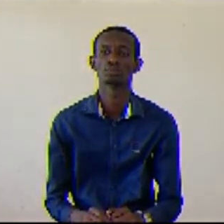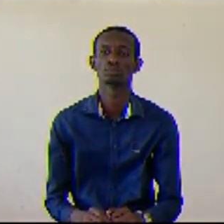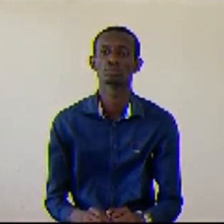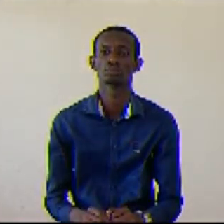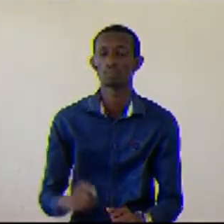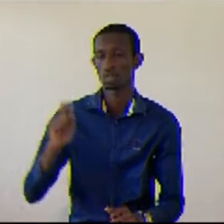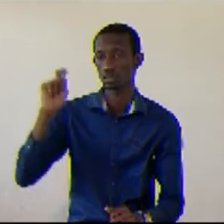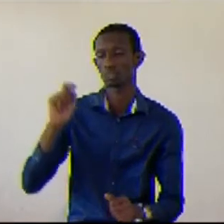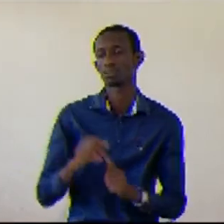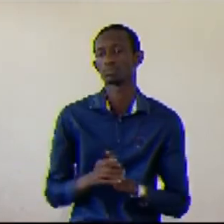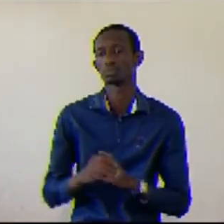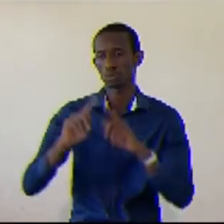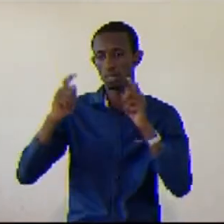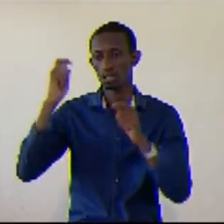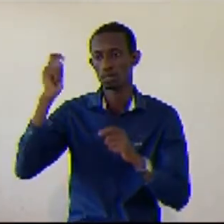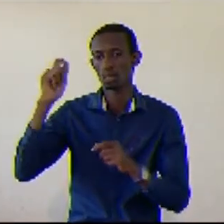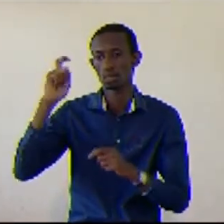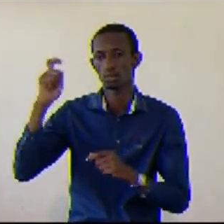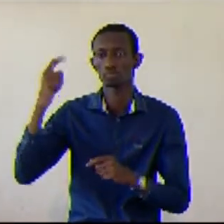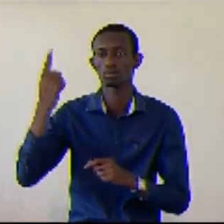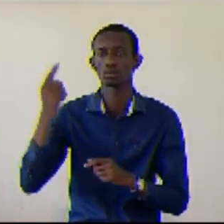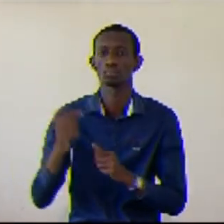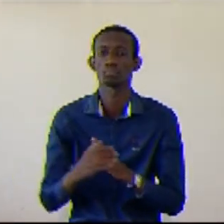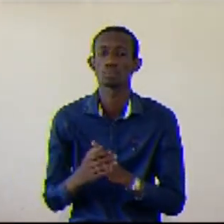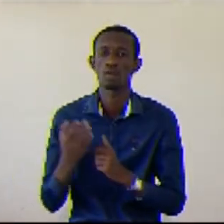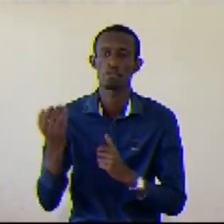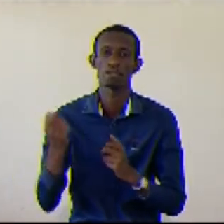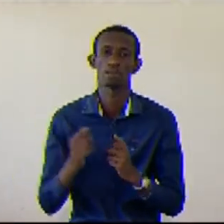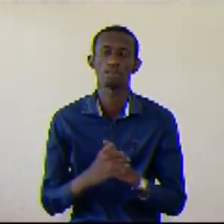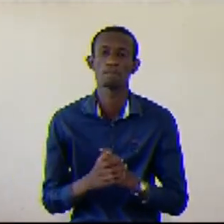x1, and I have my tangent